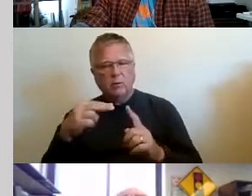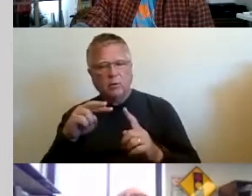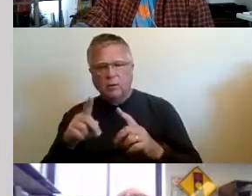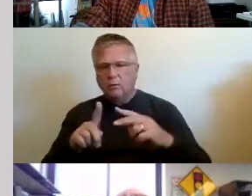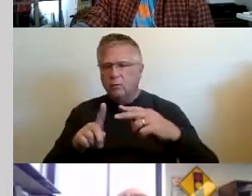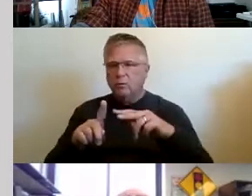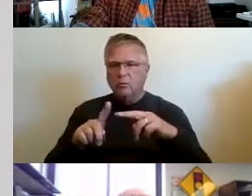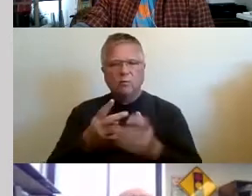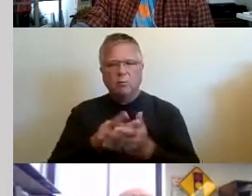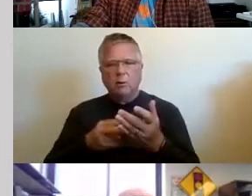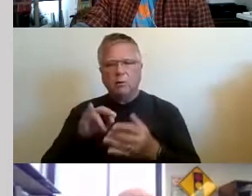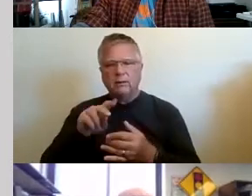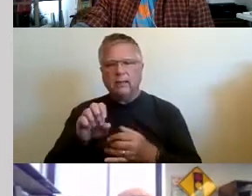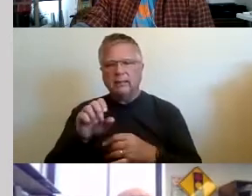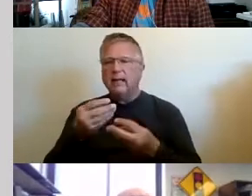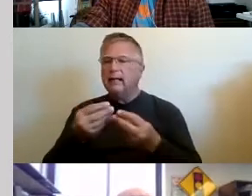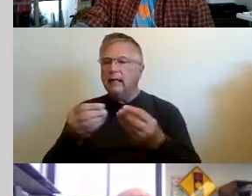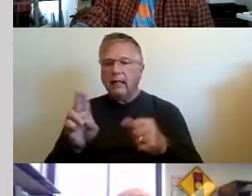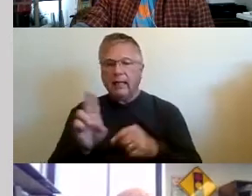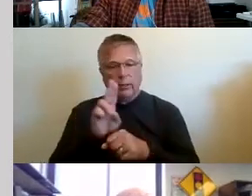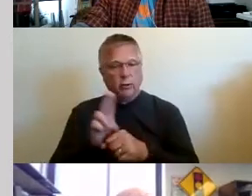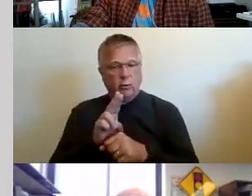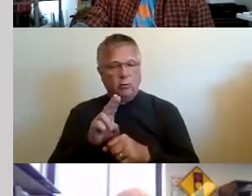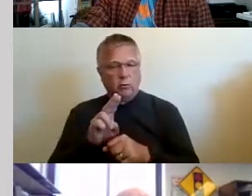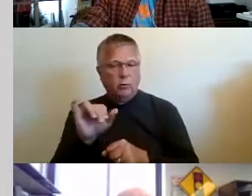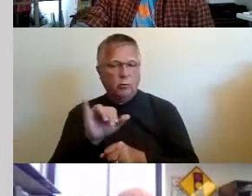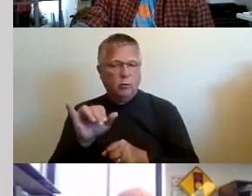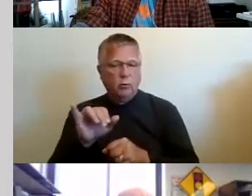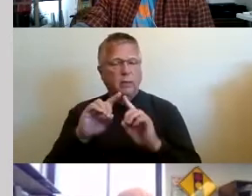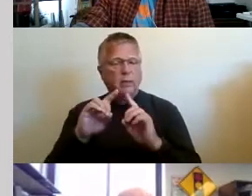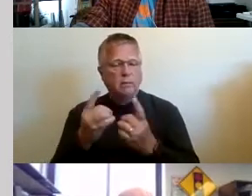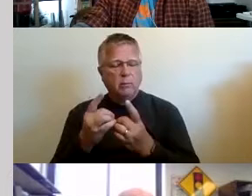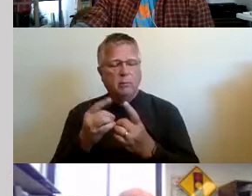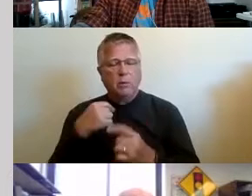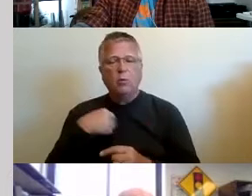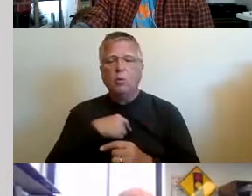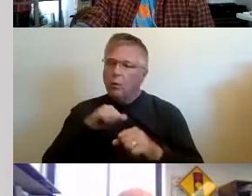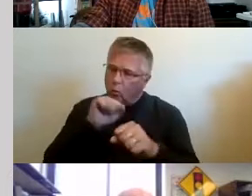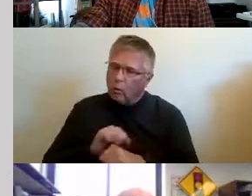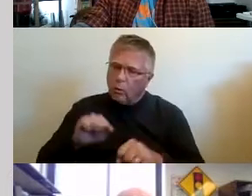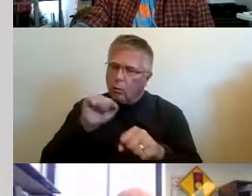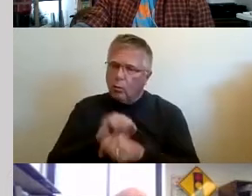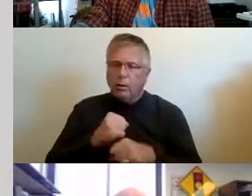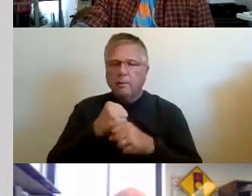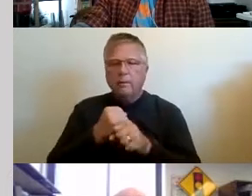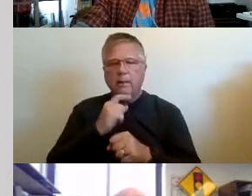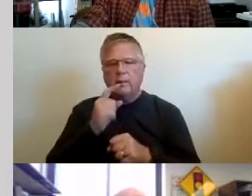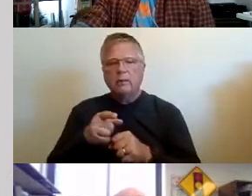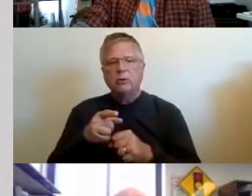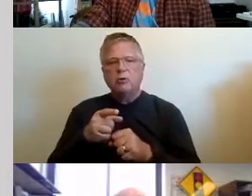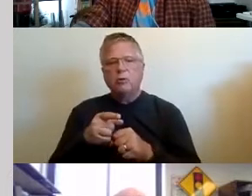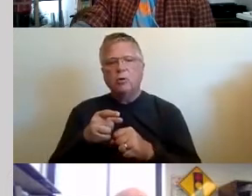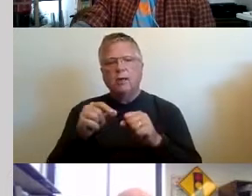work from the land use segment of this part. And as a department, we are working to ensure that connectivity and